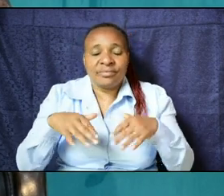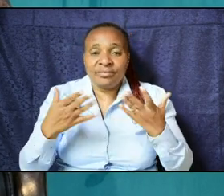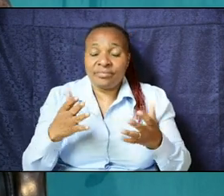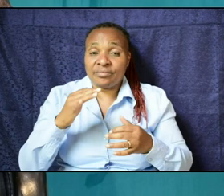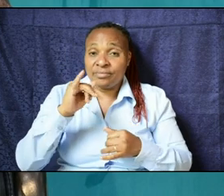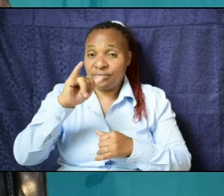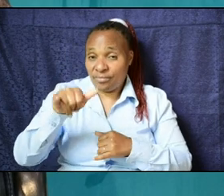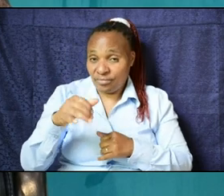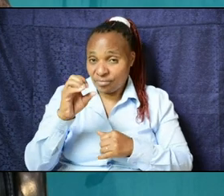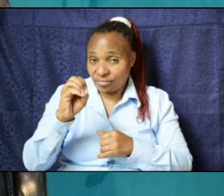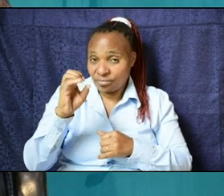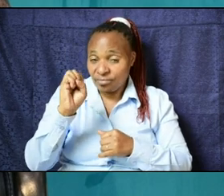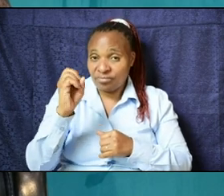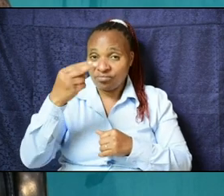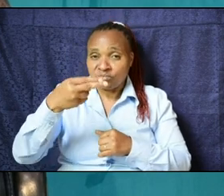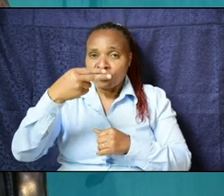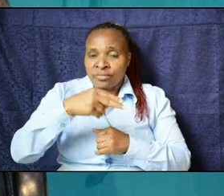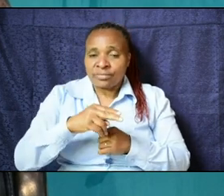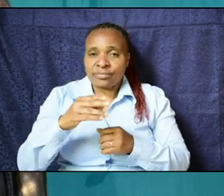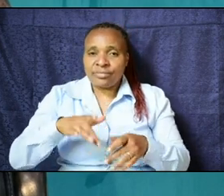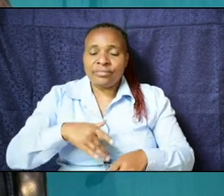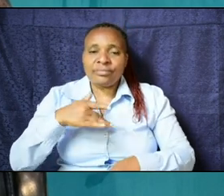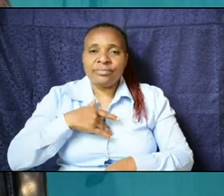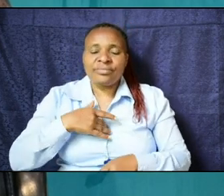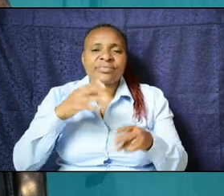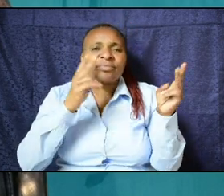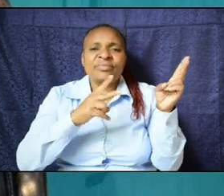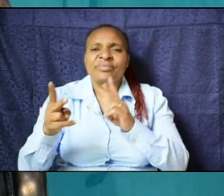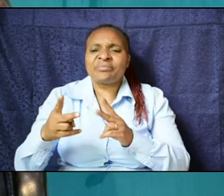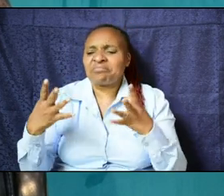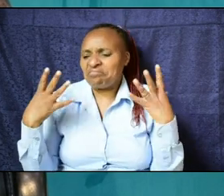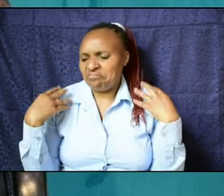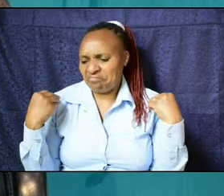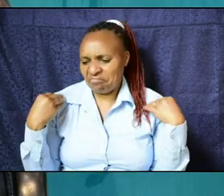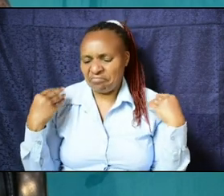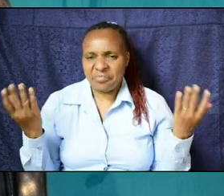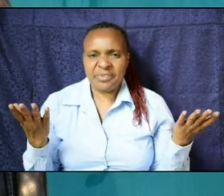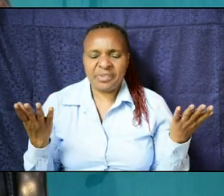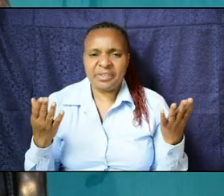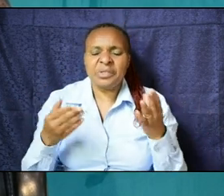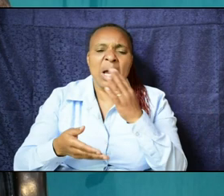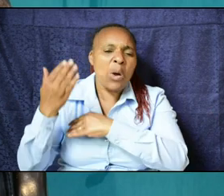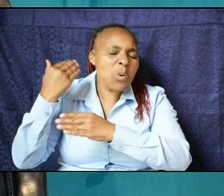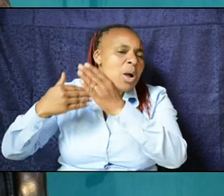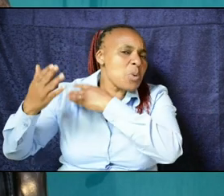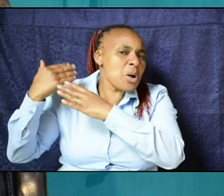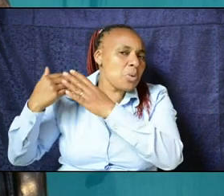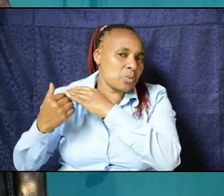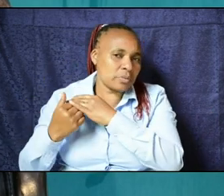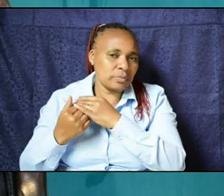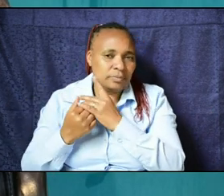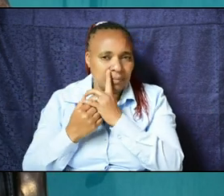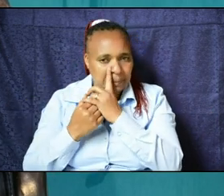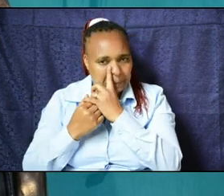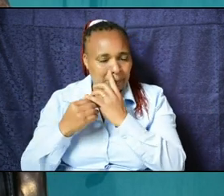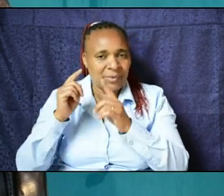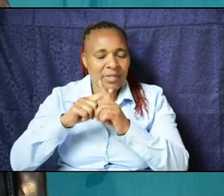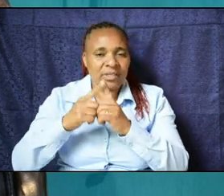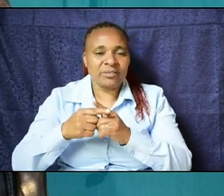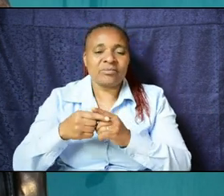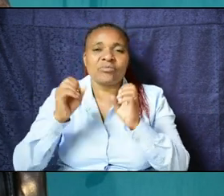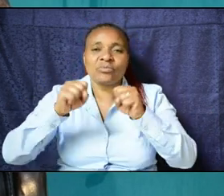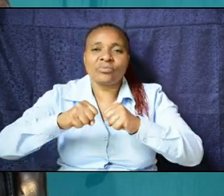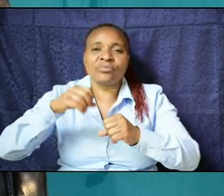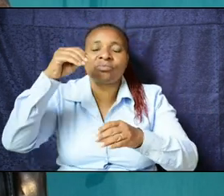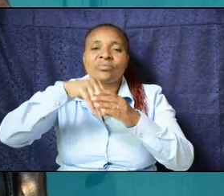feeling. Slavery was a common practice in the ancient times, and it was possible to put